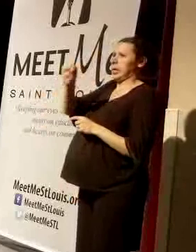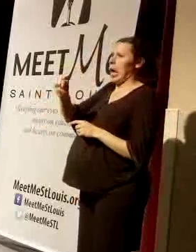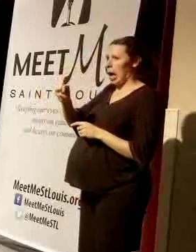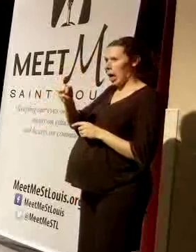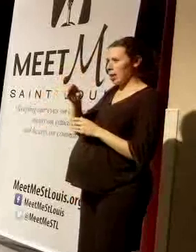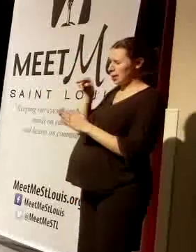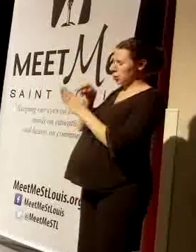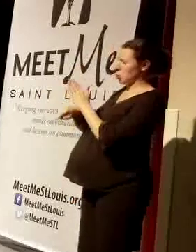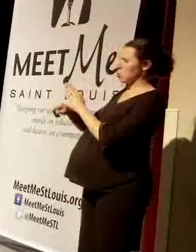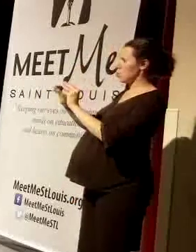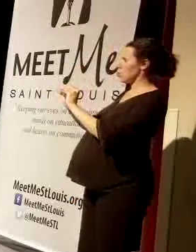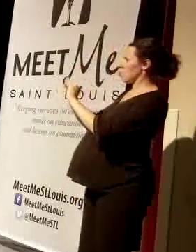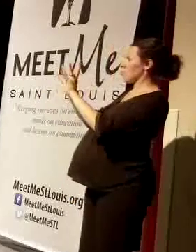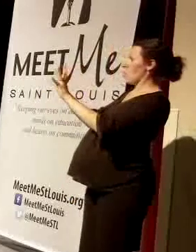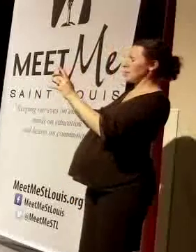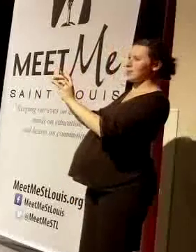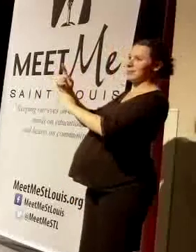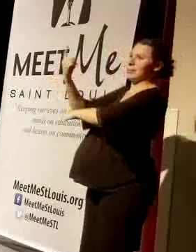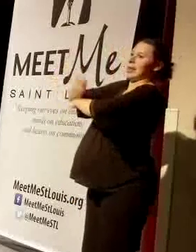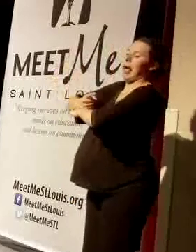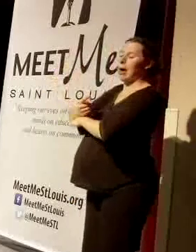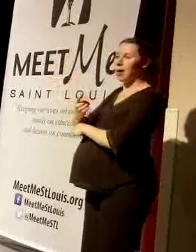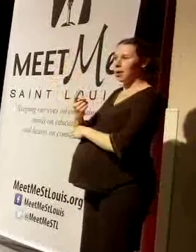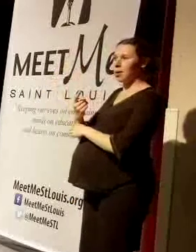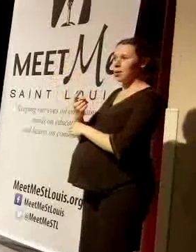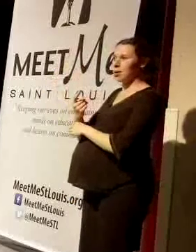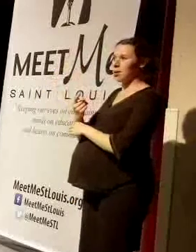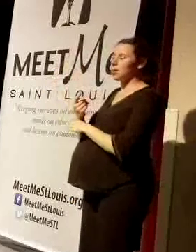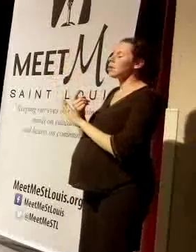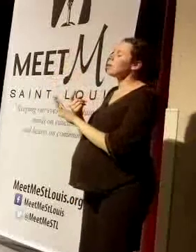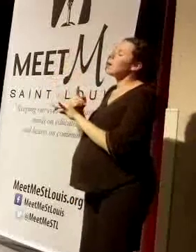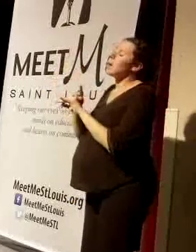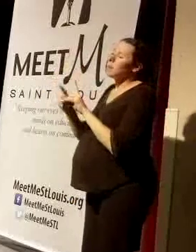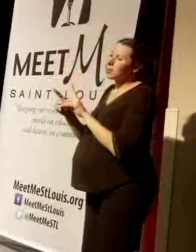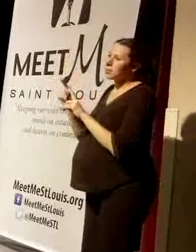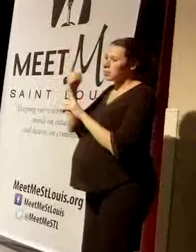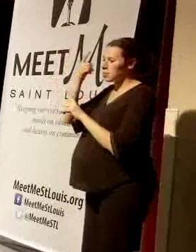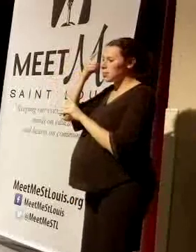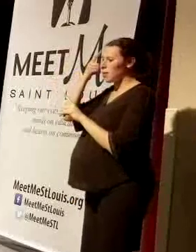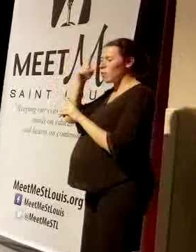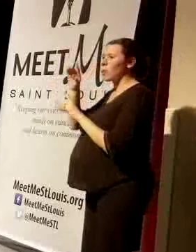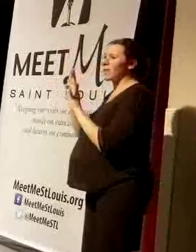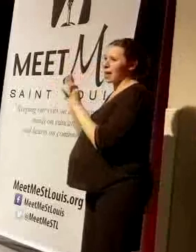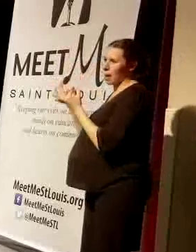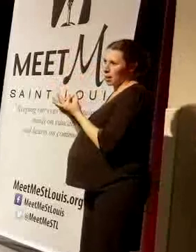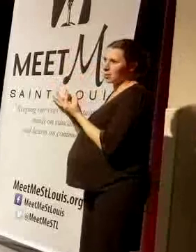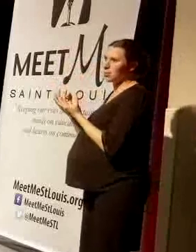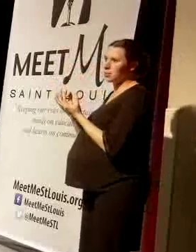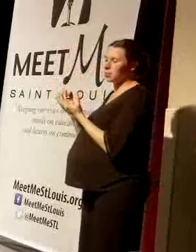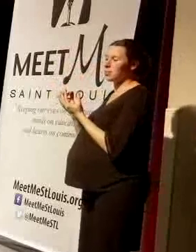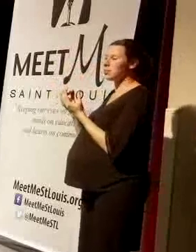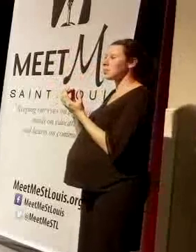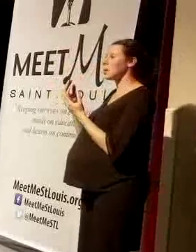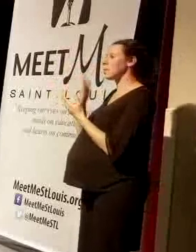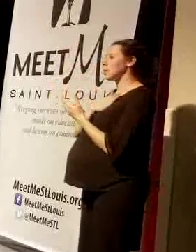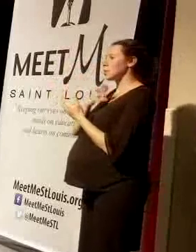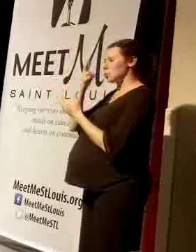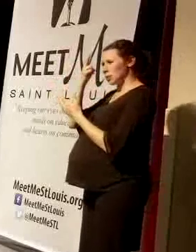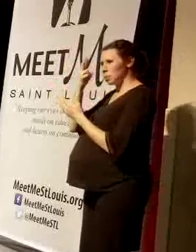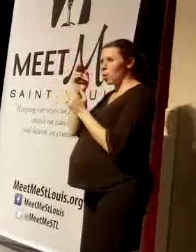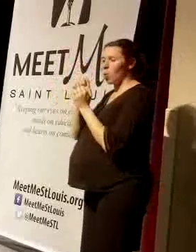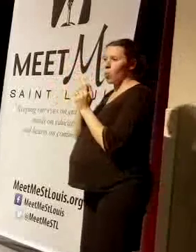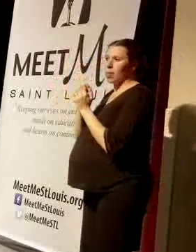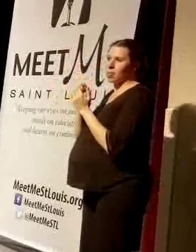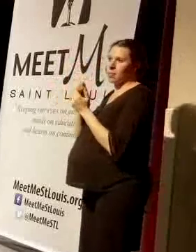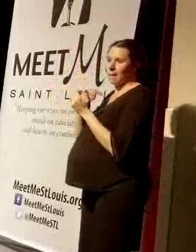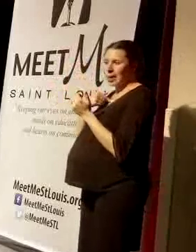daylight. On their behalf, I'm just asking people to just be reasonable in their grief. Be reasonable with me. That's